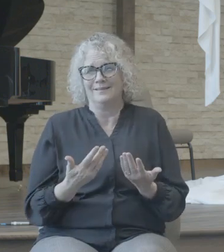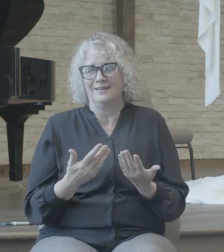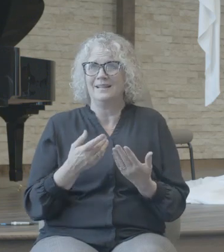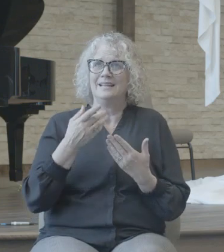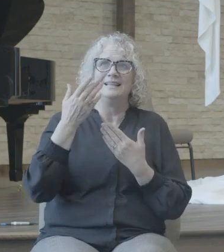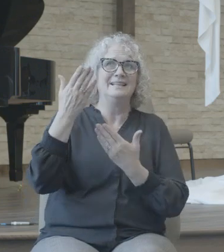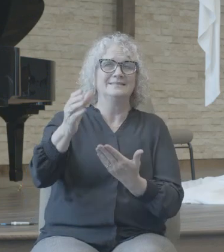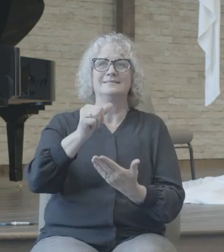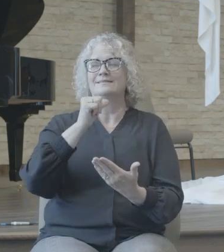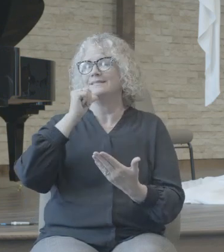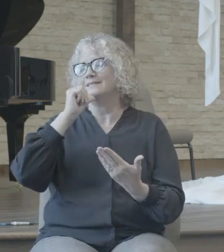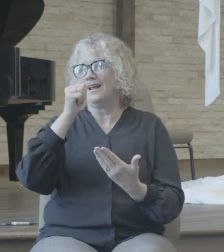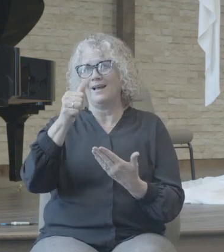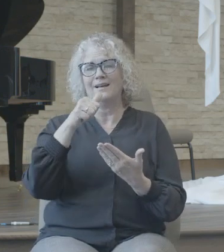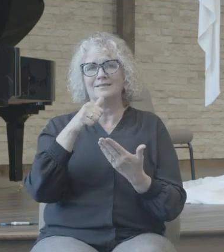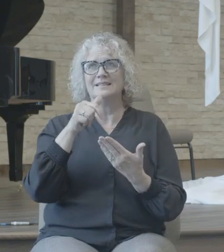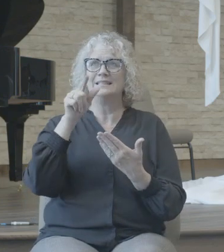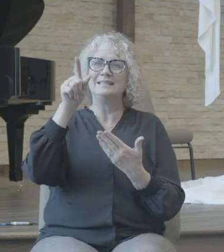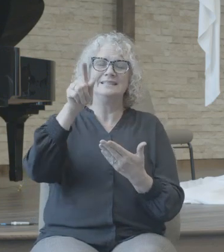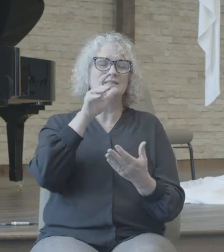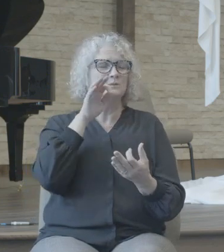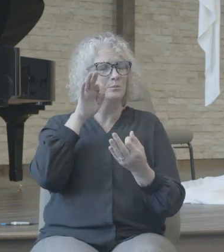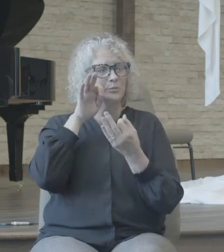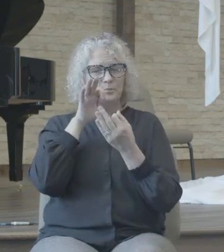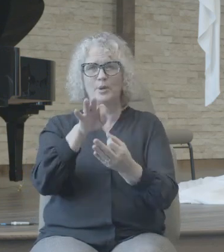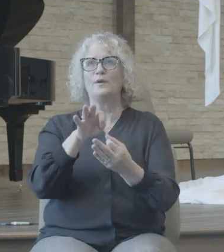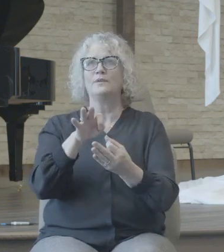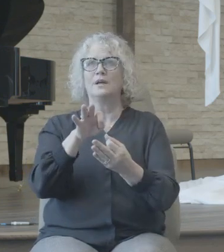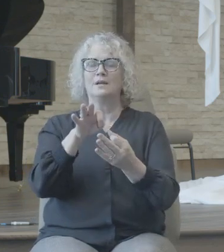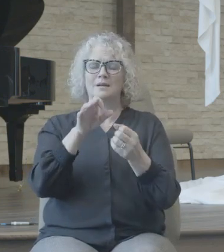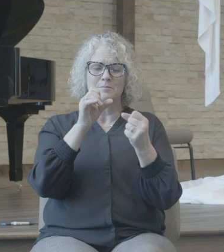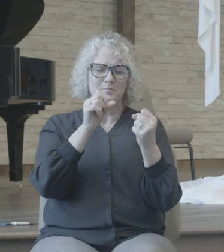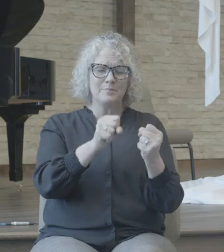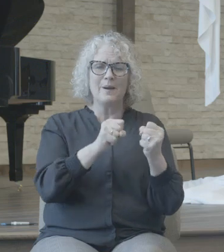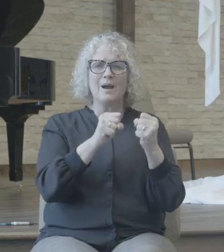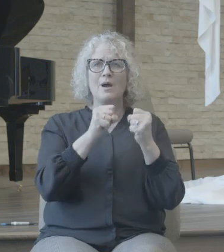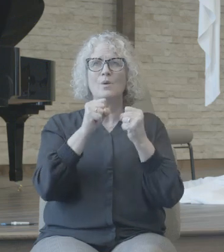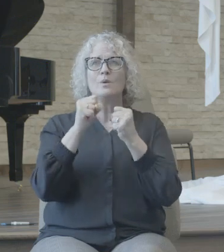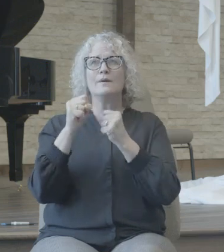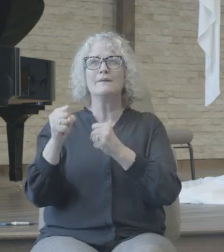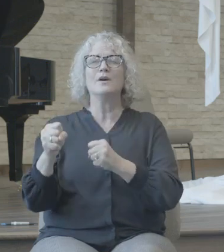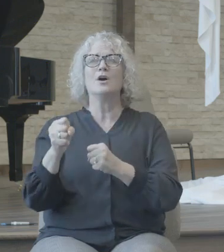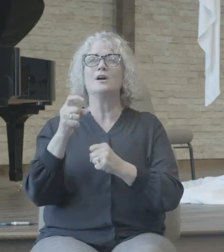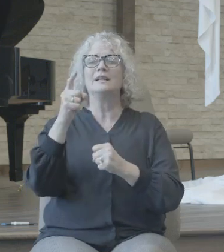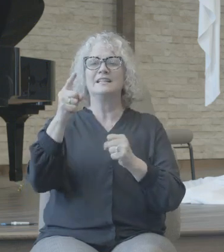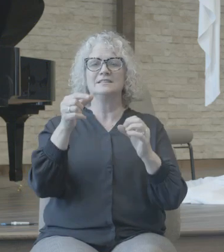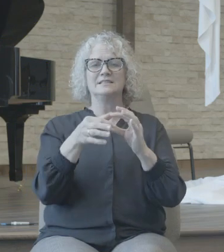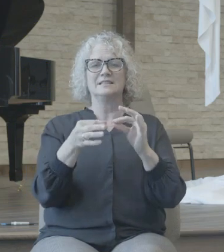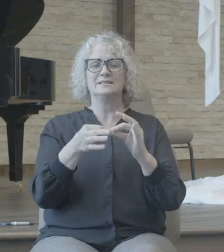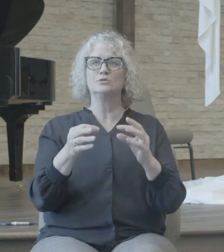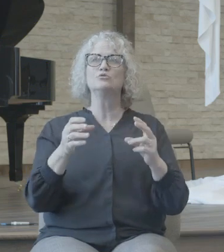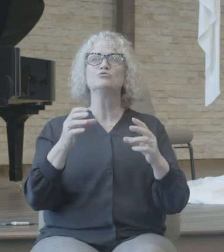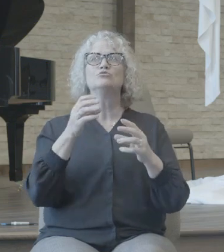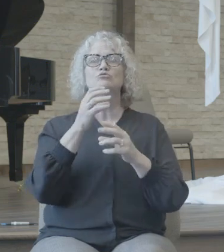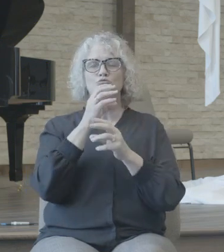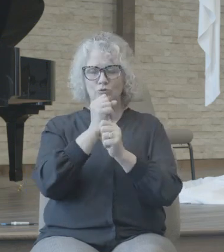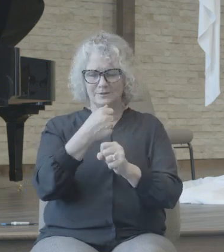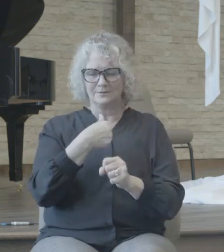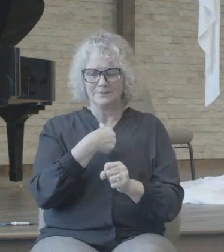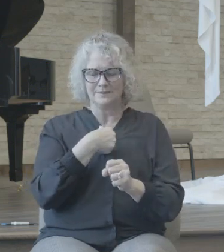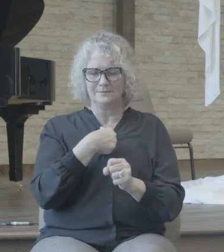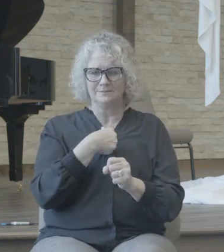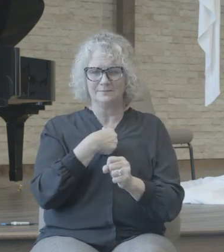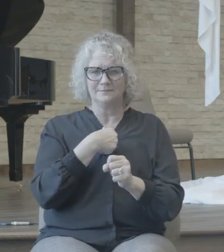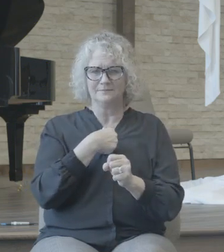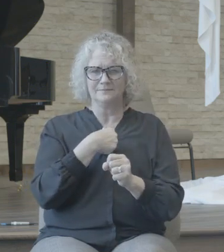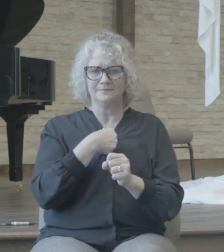not. He is perfect and powerful, and He says, "Trust me." When